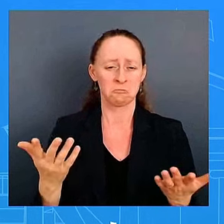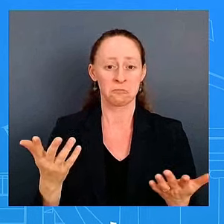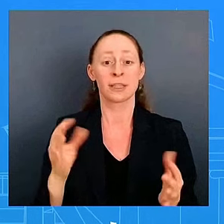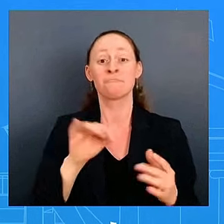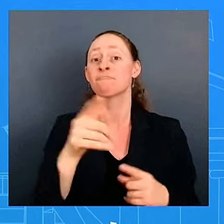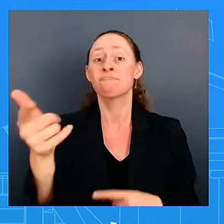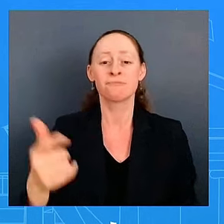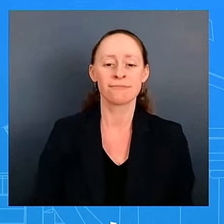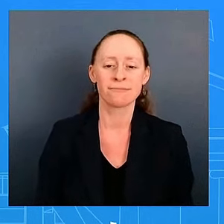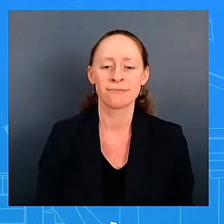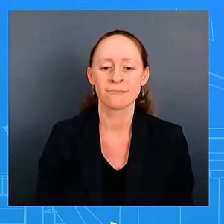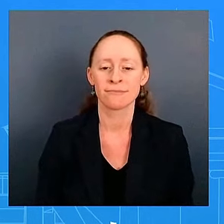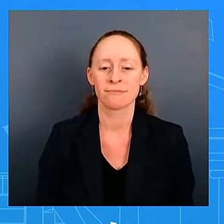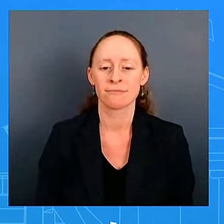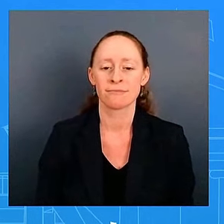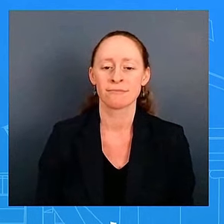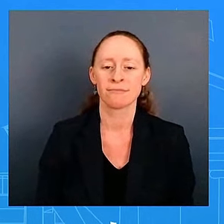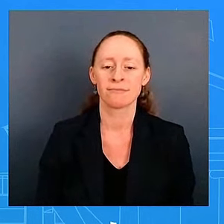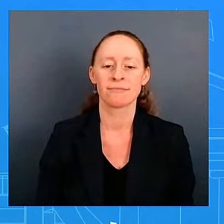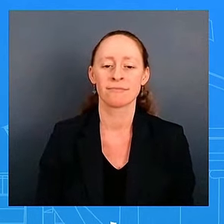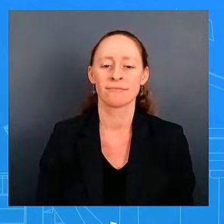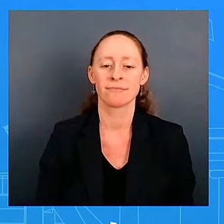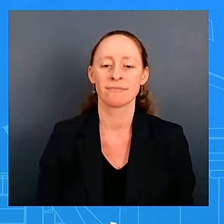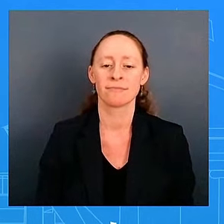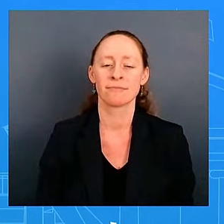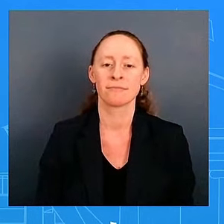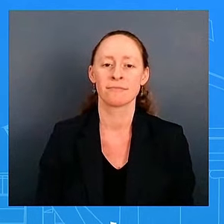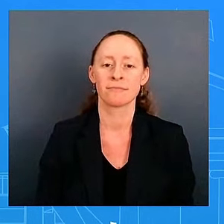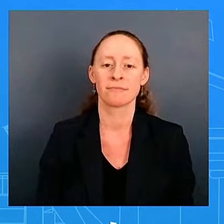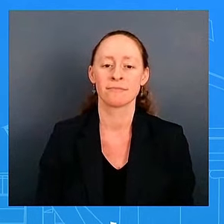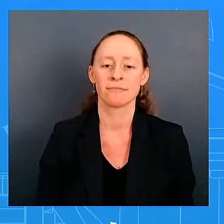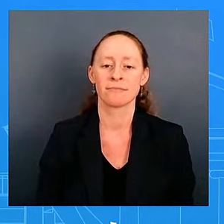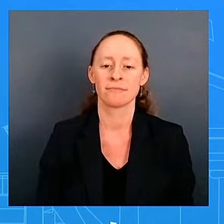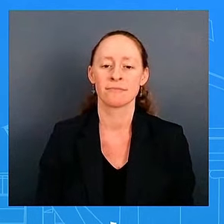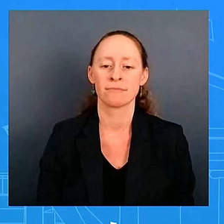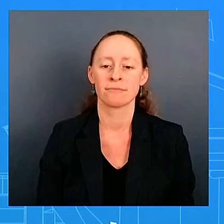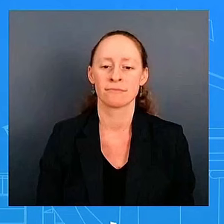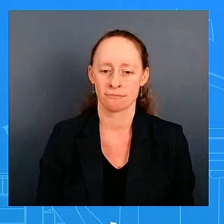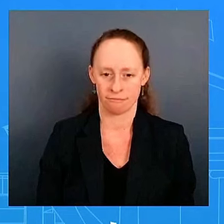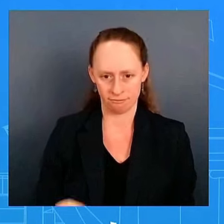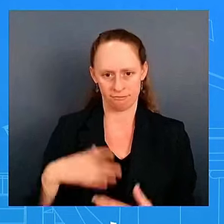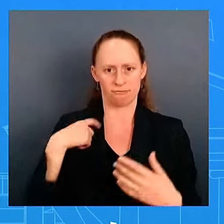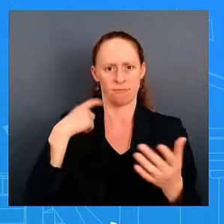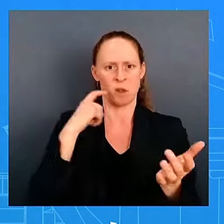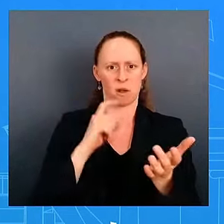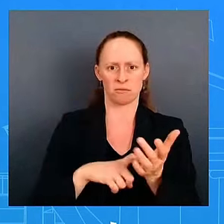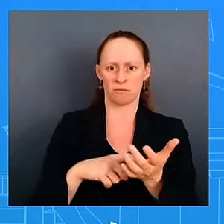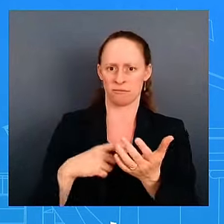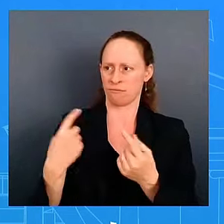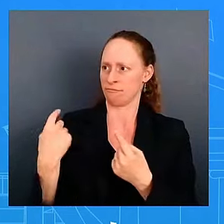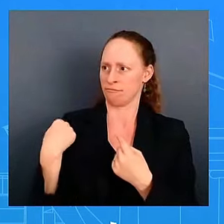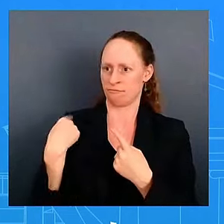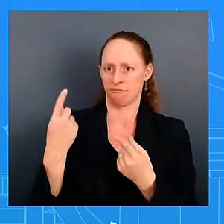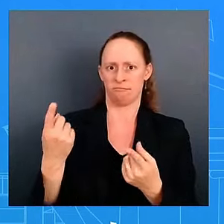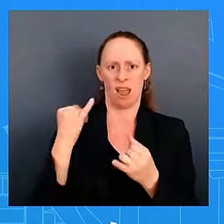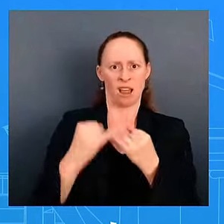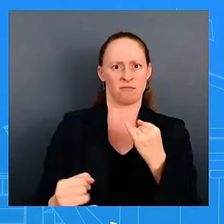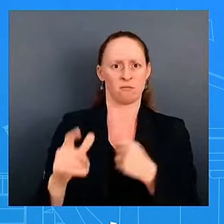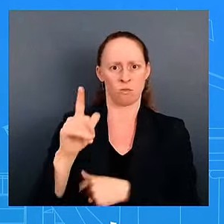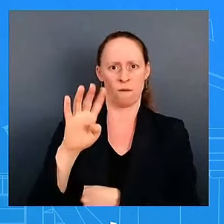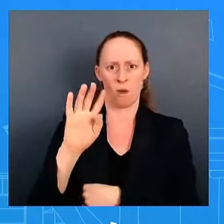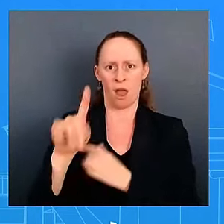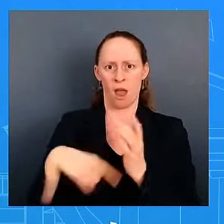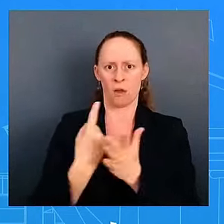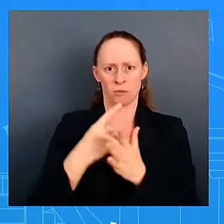The president's come out very aggressively in the past 24 hours, from that letter to Democrats, the call into MSNBC, the phone call with donors, the CDC